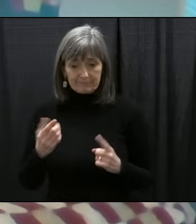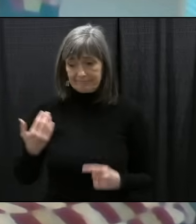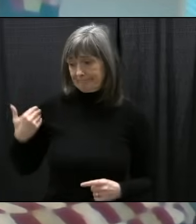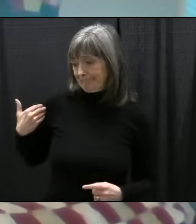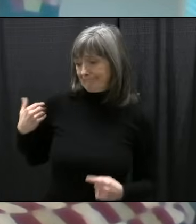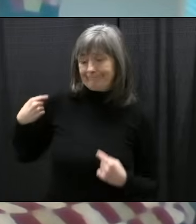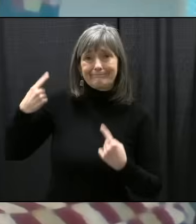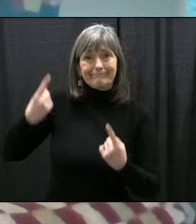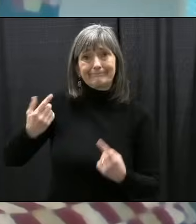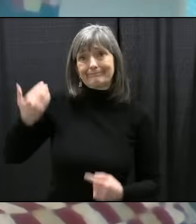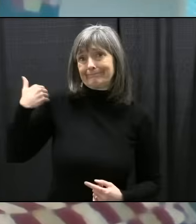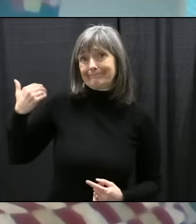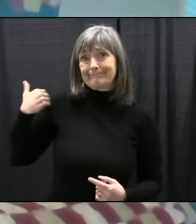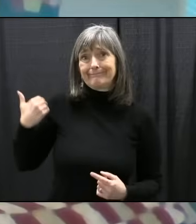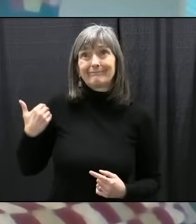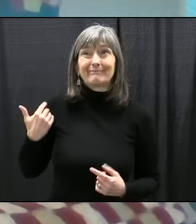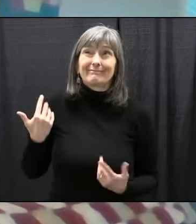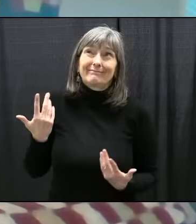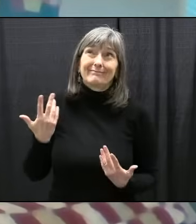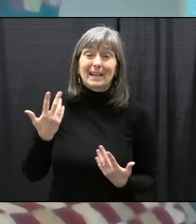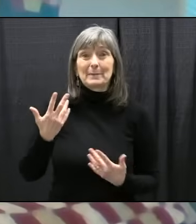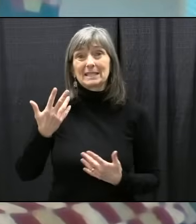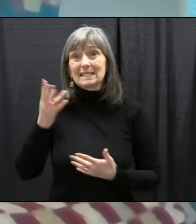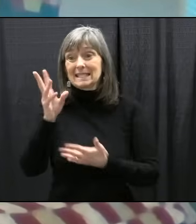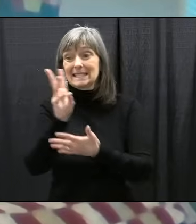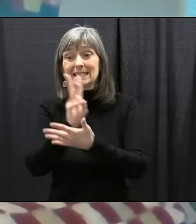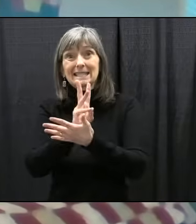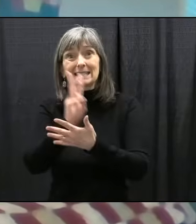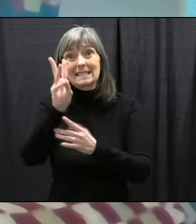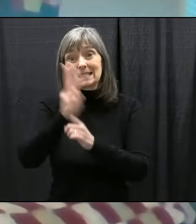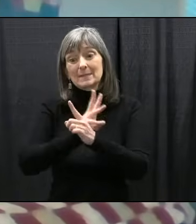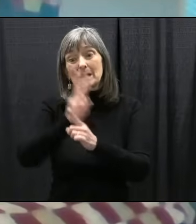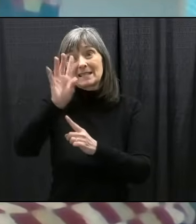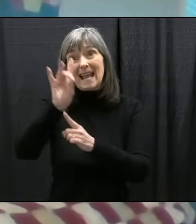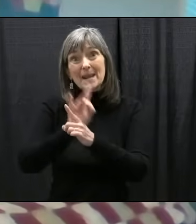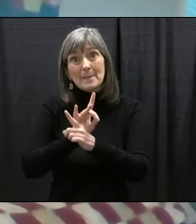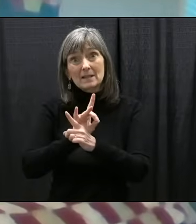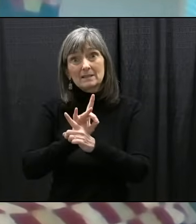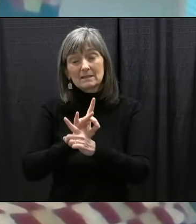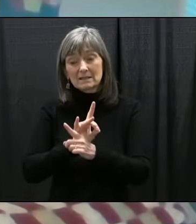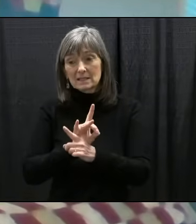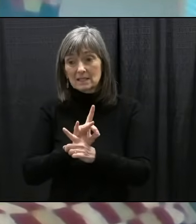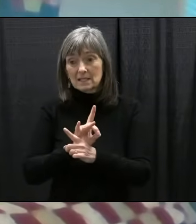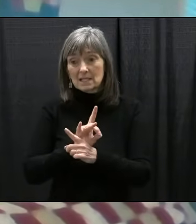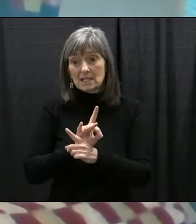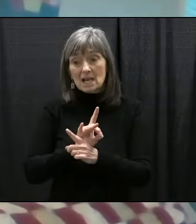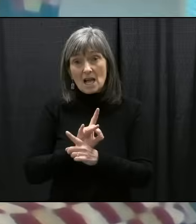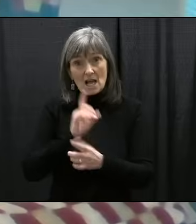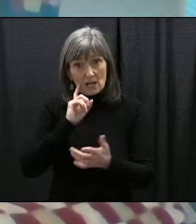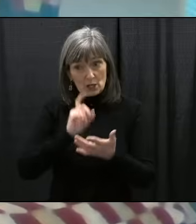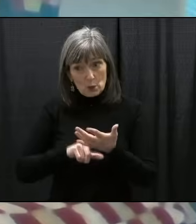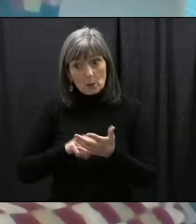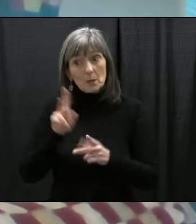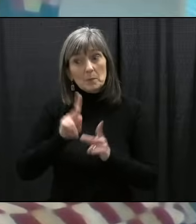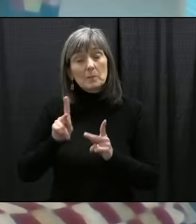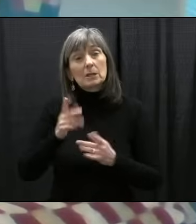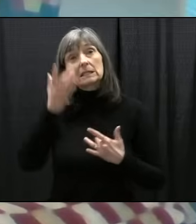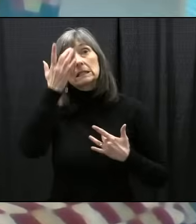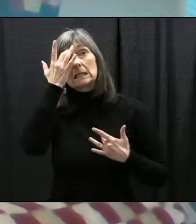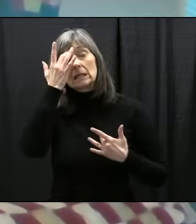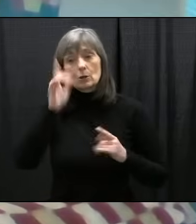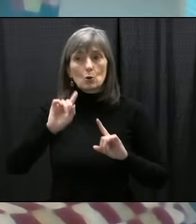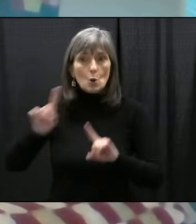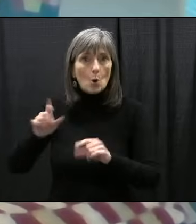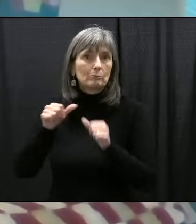but even over the last 6 to 8 months, the number of people that have continued to go to work or